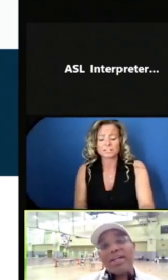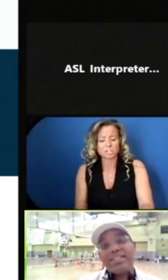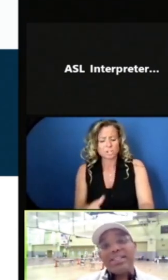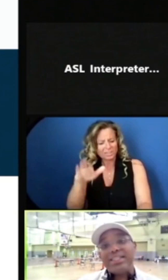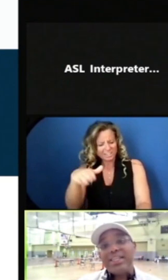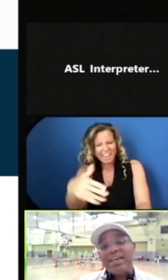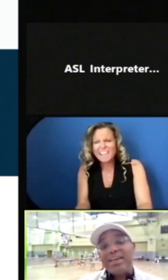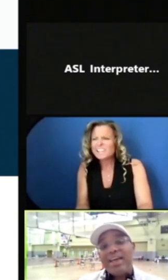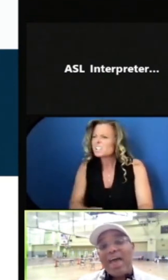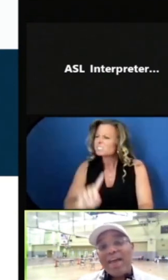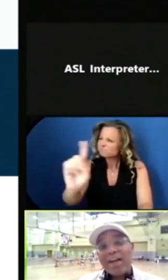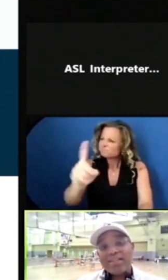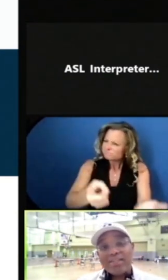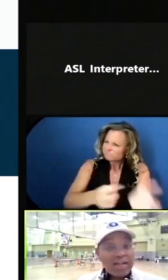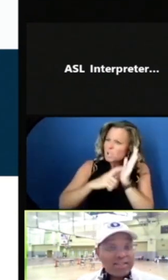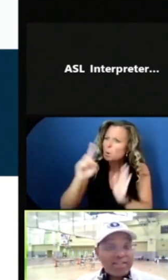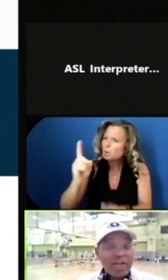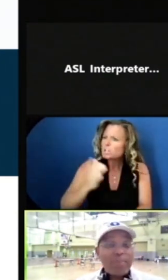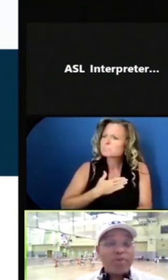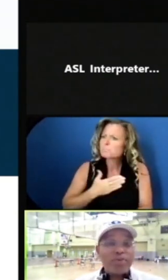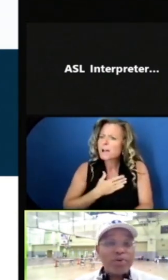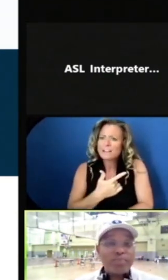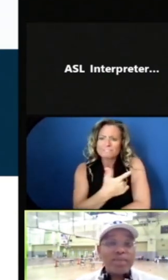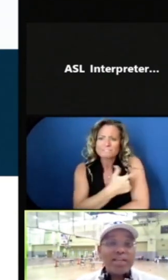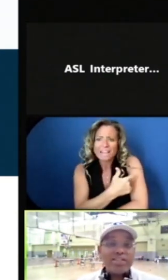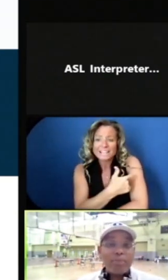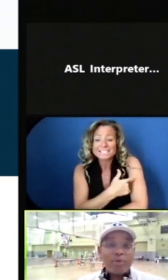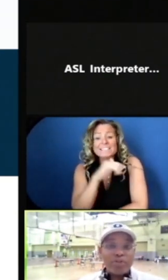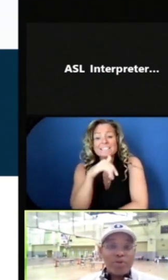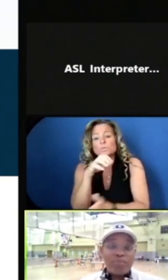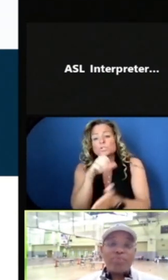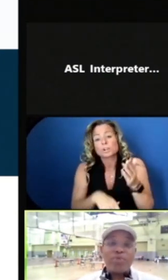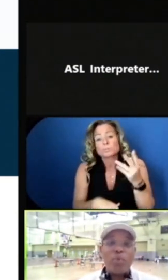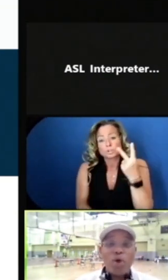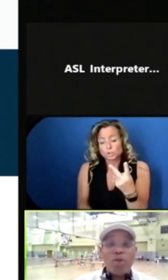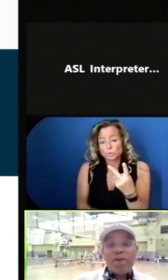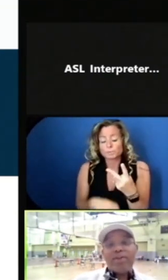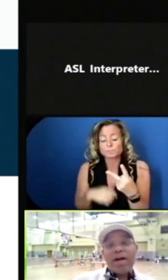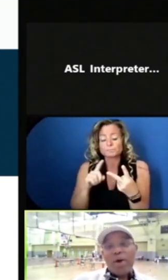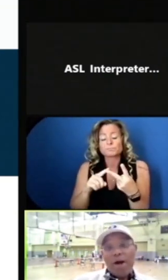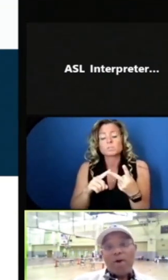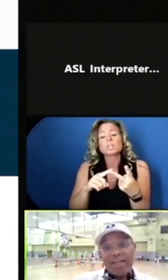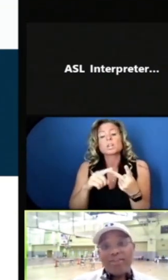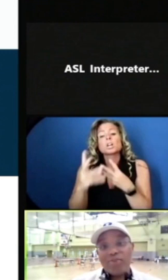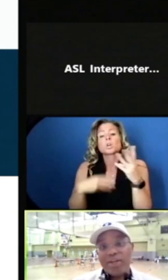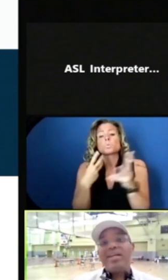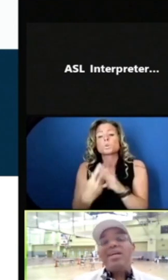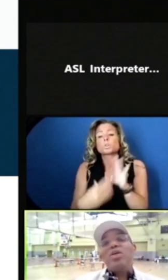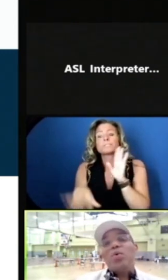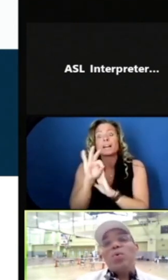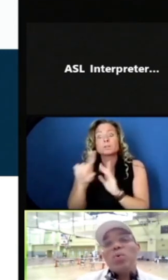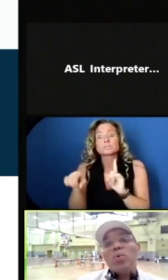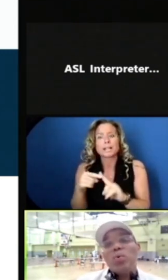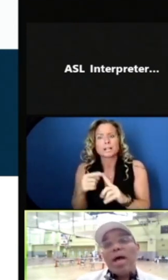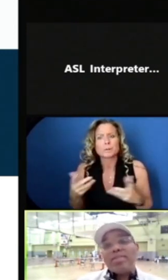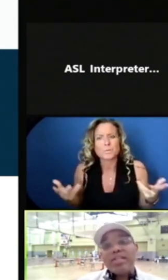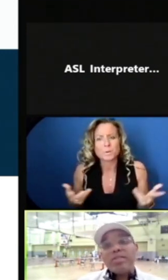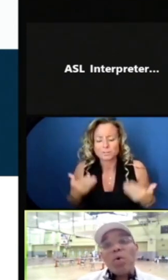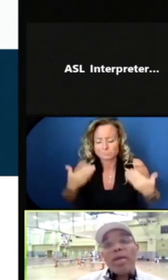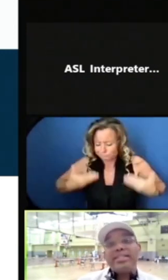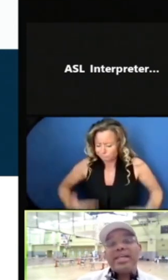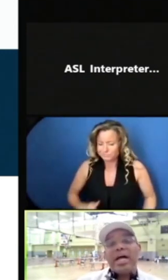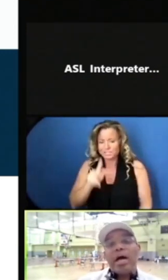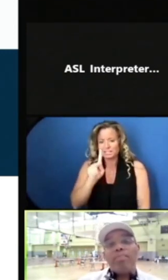our vaccines? And that got us to chapter two. Chapter two, the world found out about Kedren. At